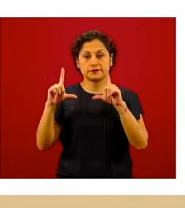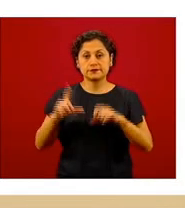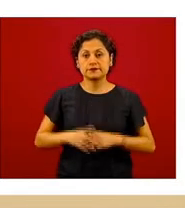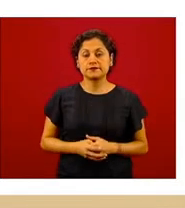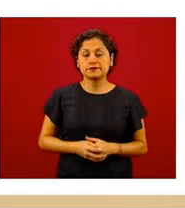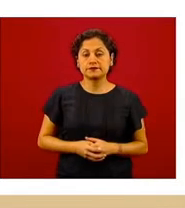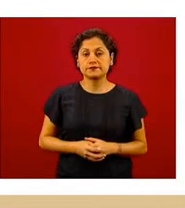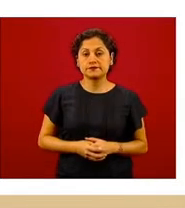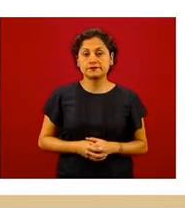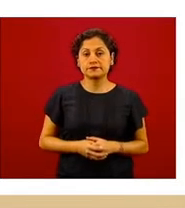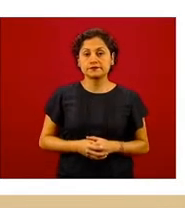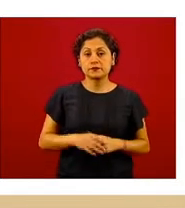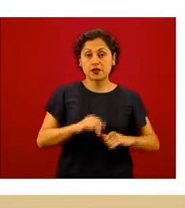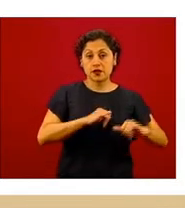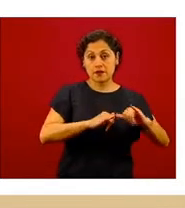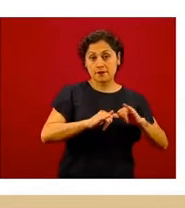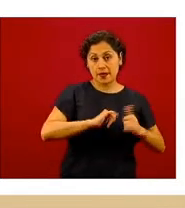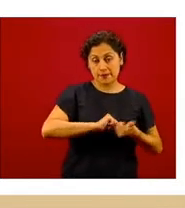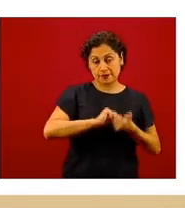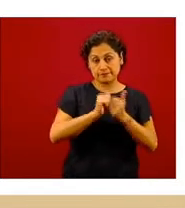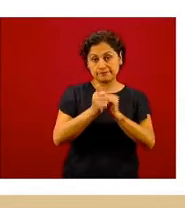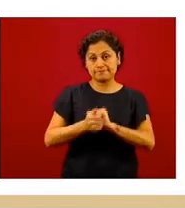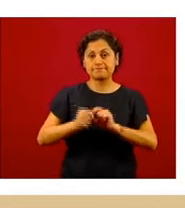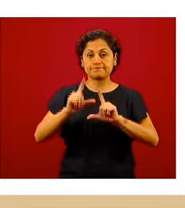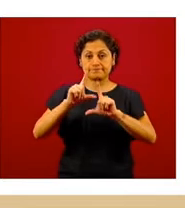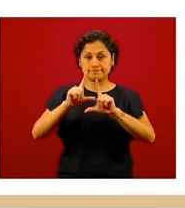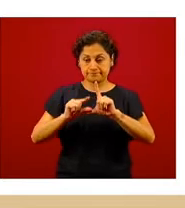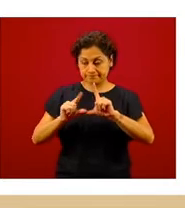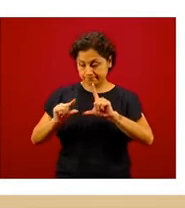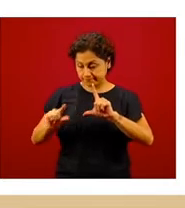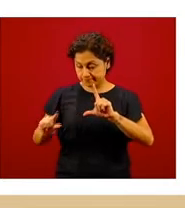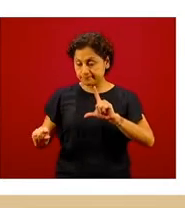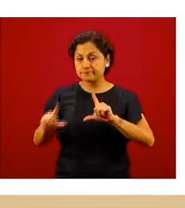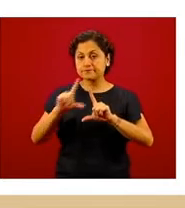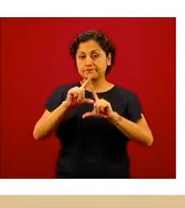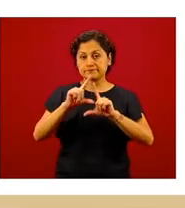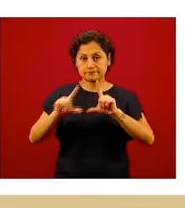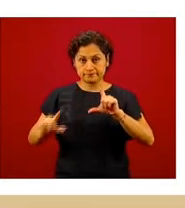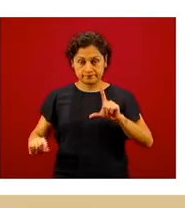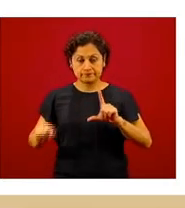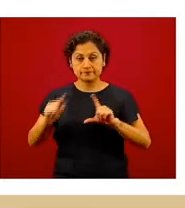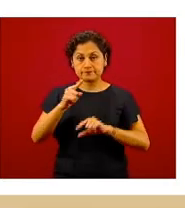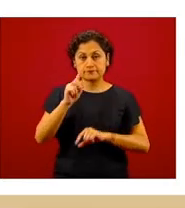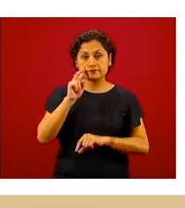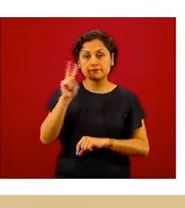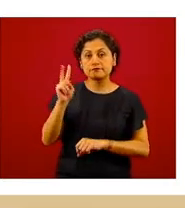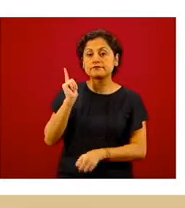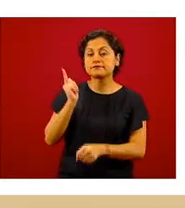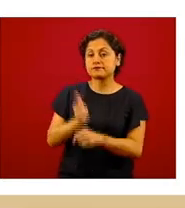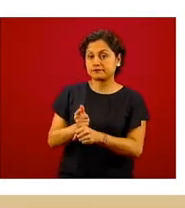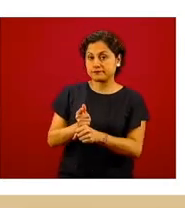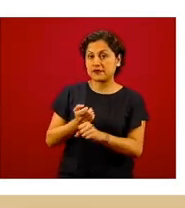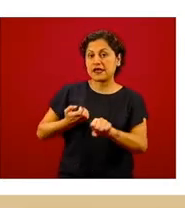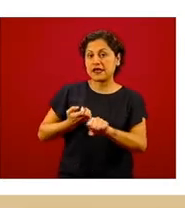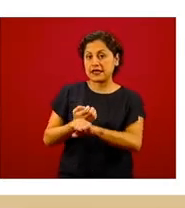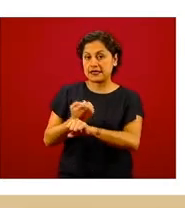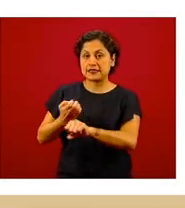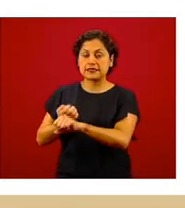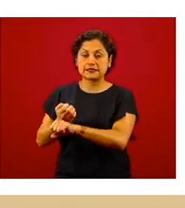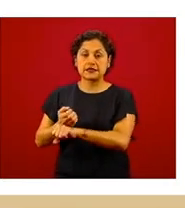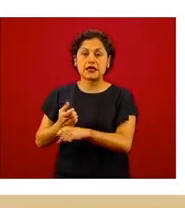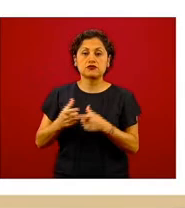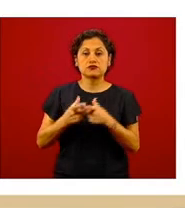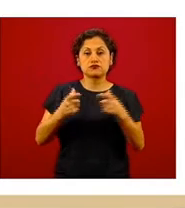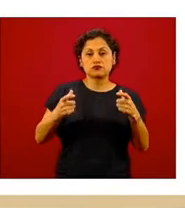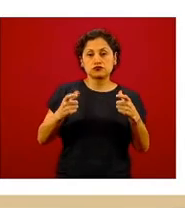This shows the same disease burden, but shown in descending order so that you can quickly identify which states